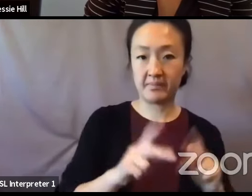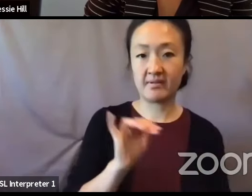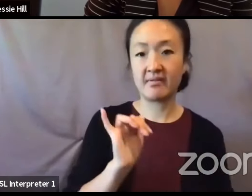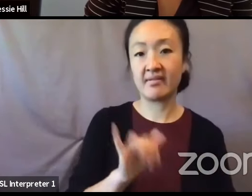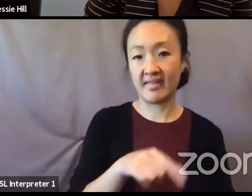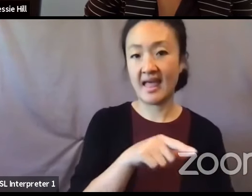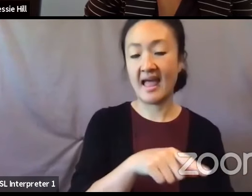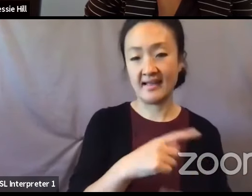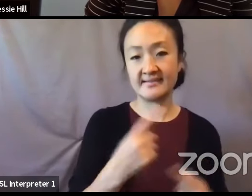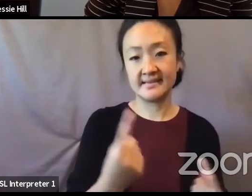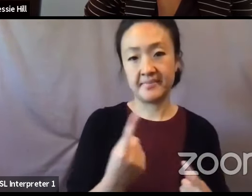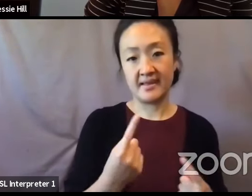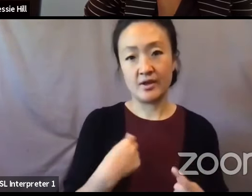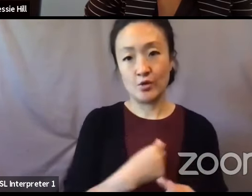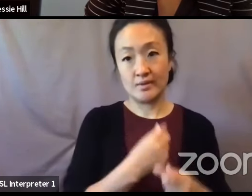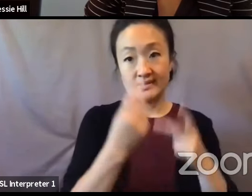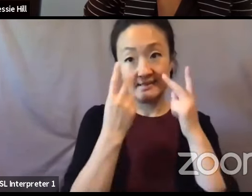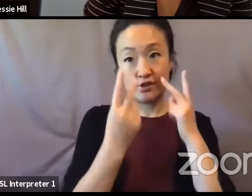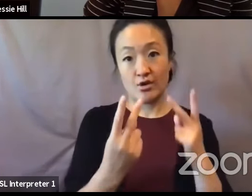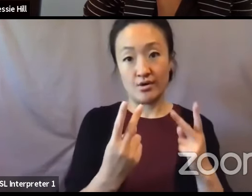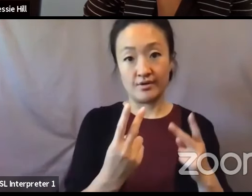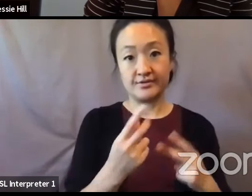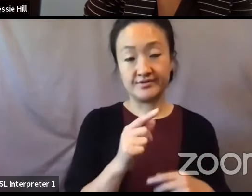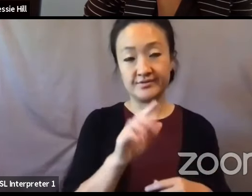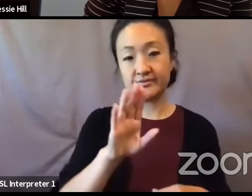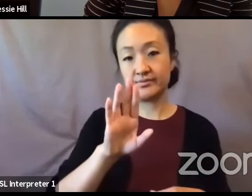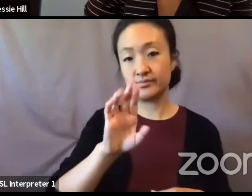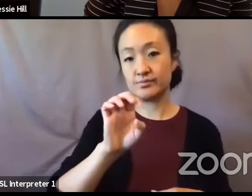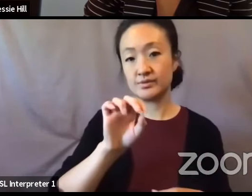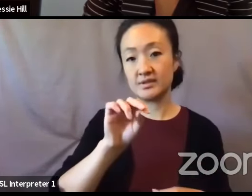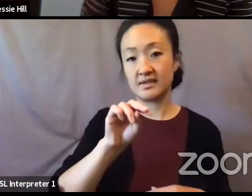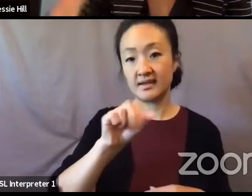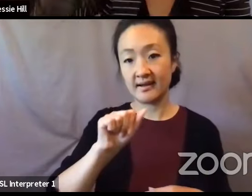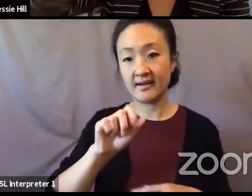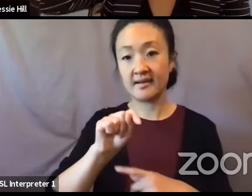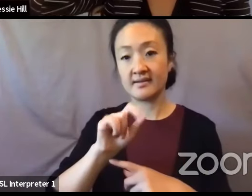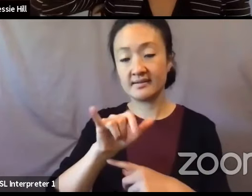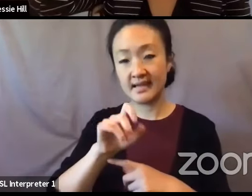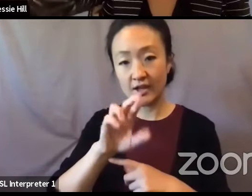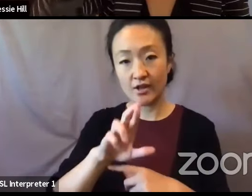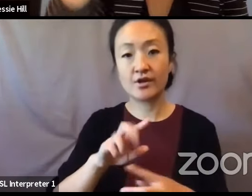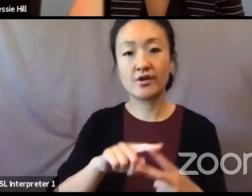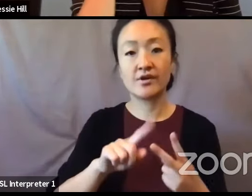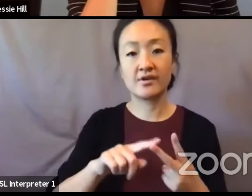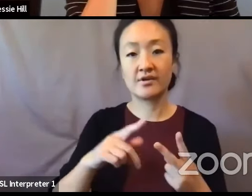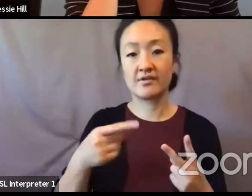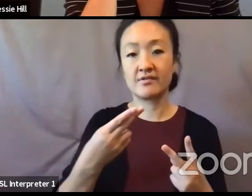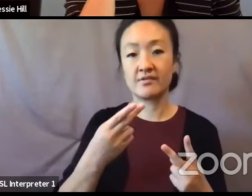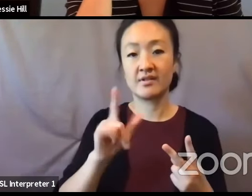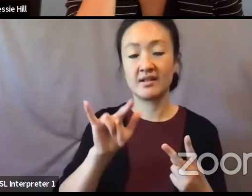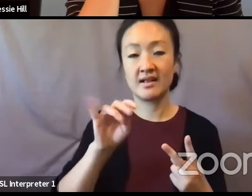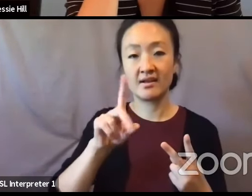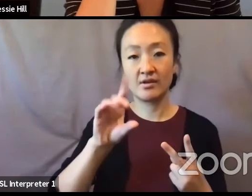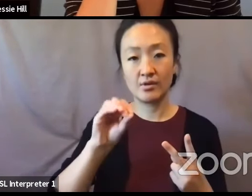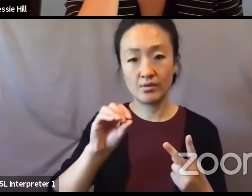that we saw with Breonna Taylor, we saw with Philando Castile, and so many other